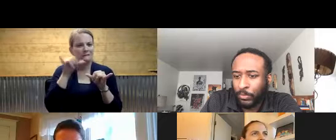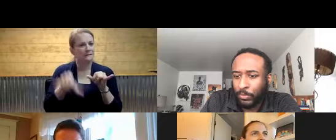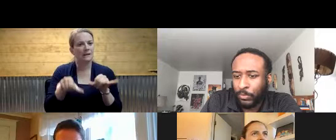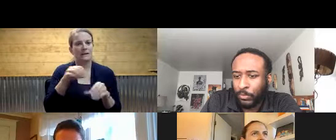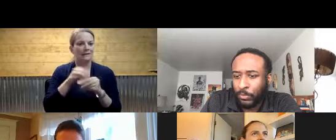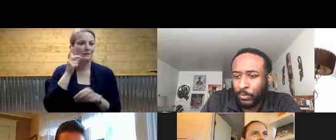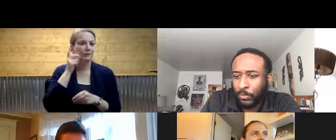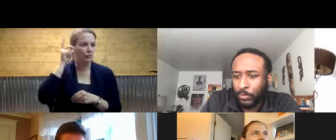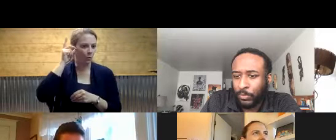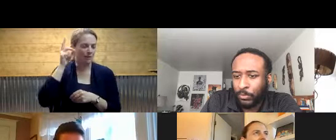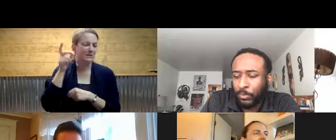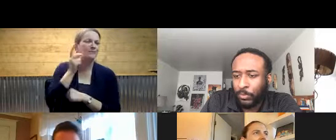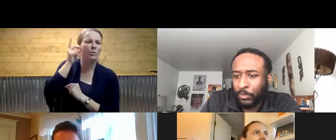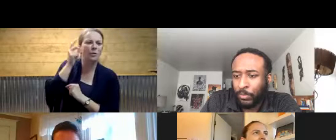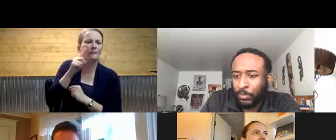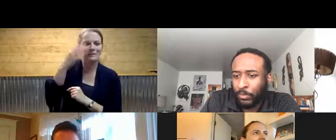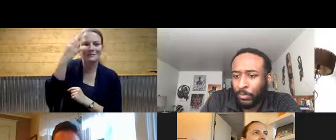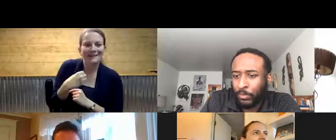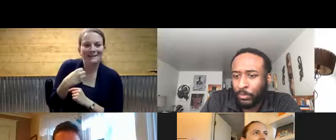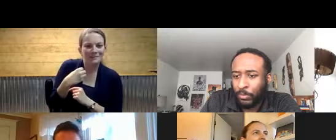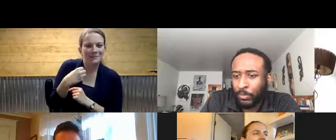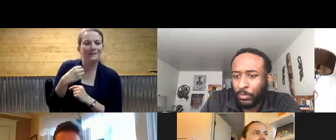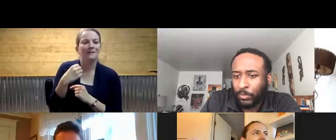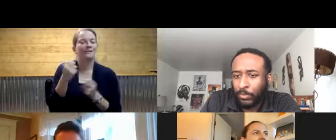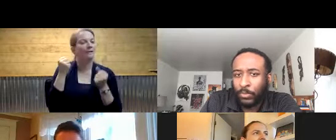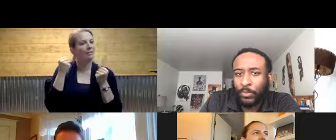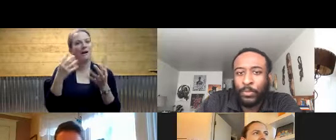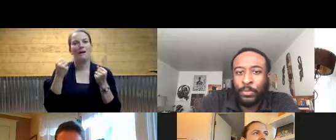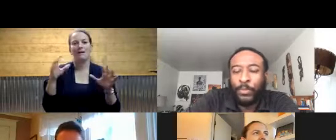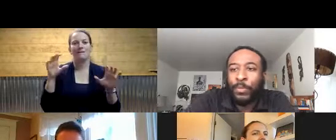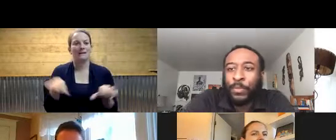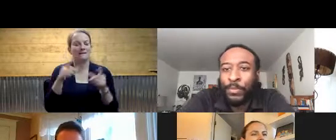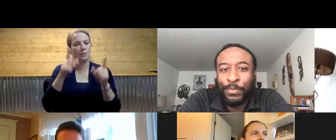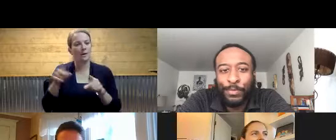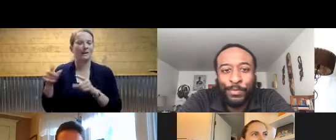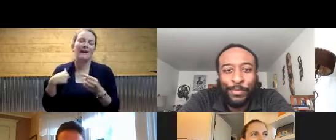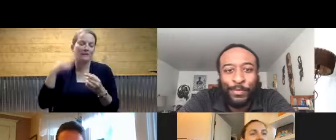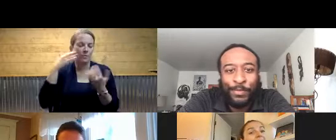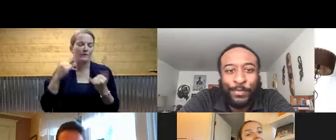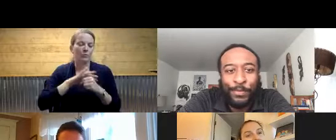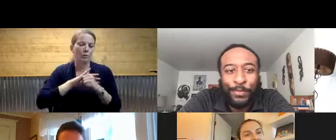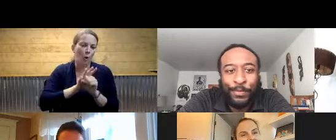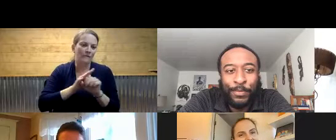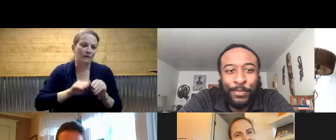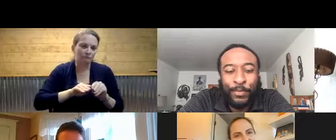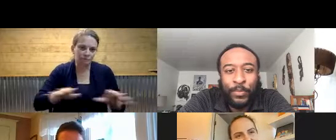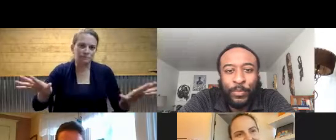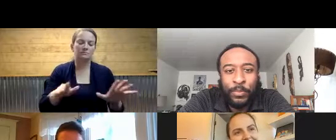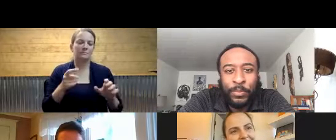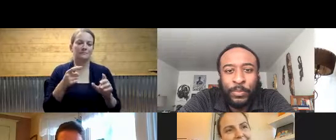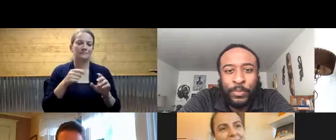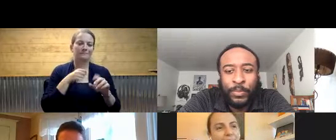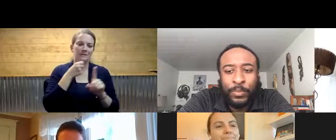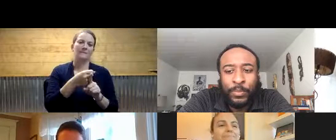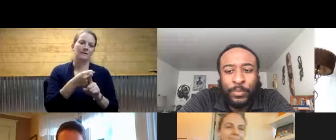go there to sleep, because there's so much that goes on. I know that right now it's COVID, so it's a little bit different, but I'm sure things are still happening in a